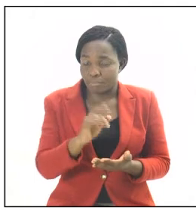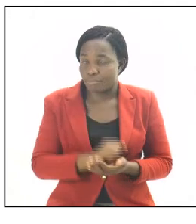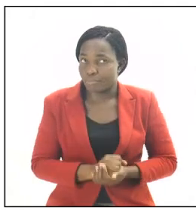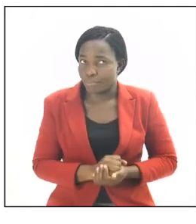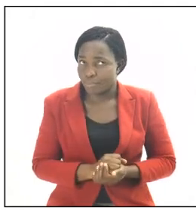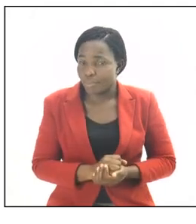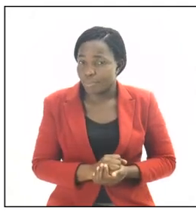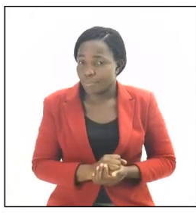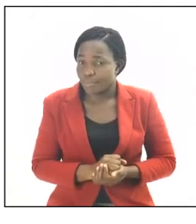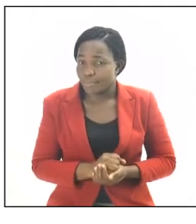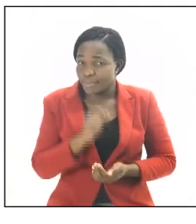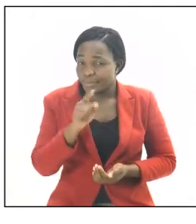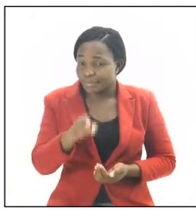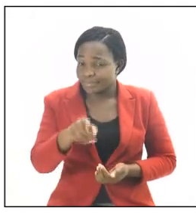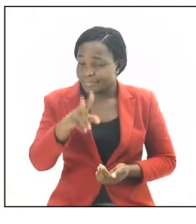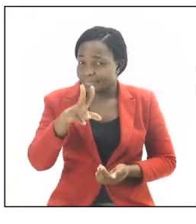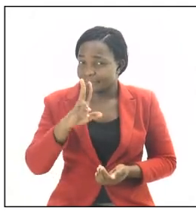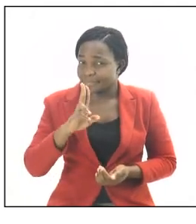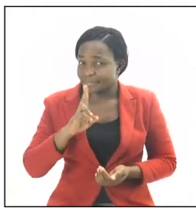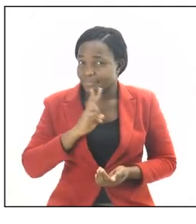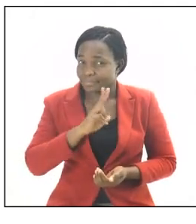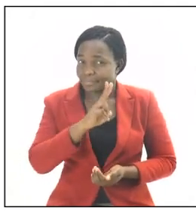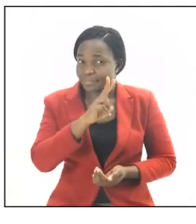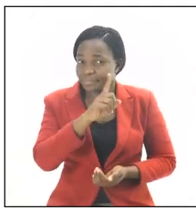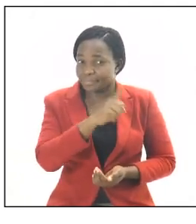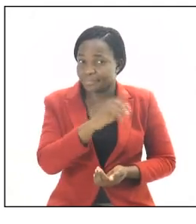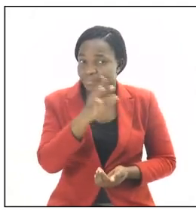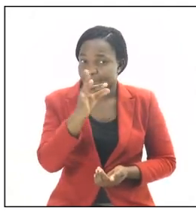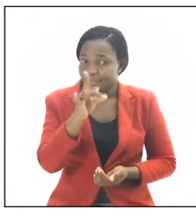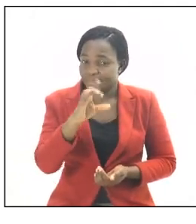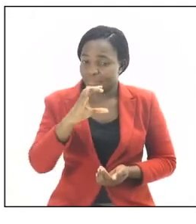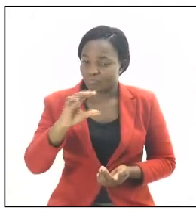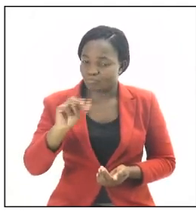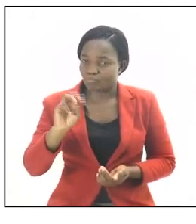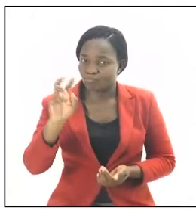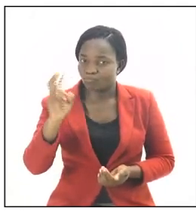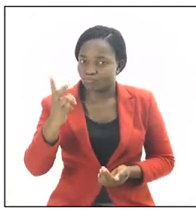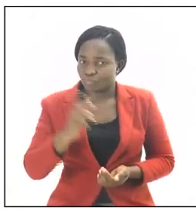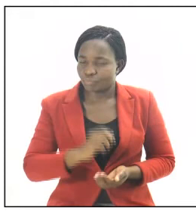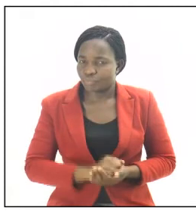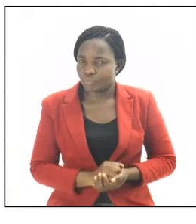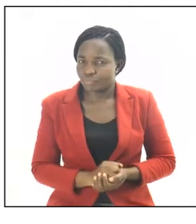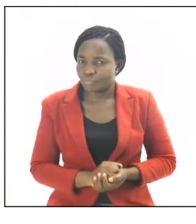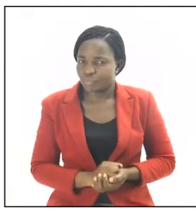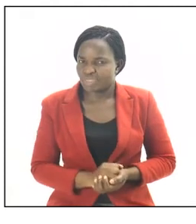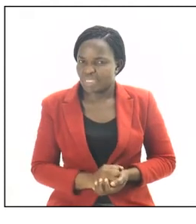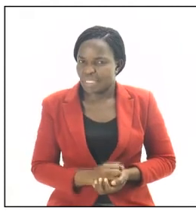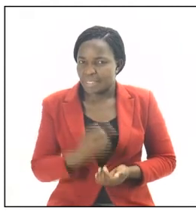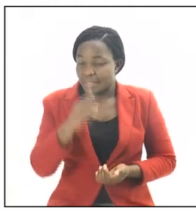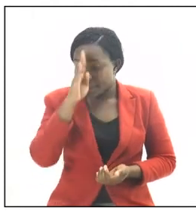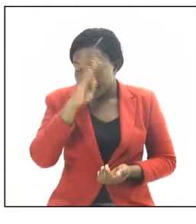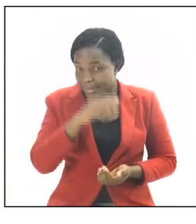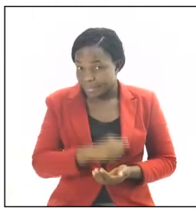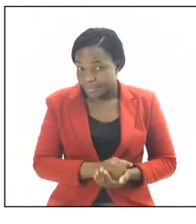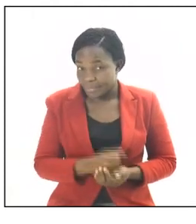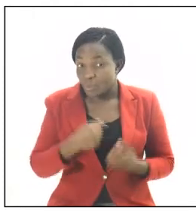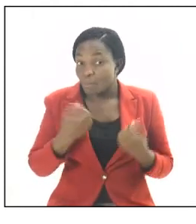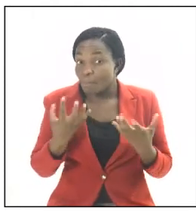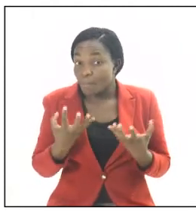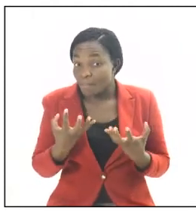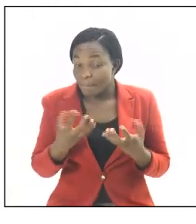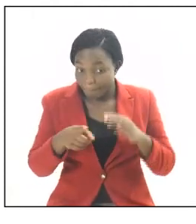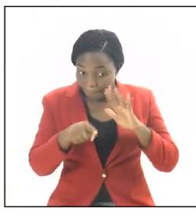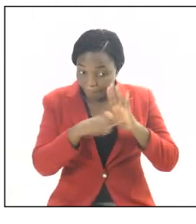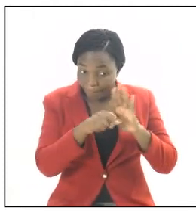So the answer is 18 centimeters squared. Don't forget now, we need to